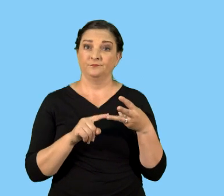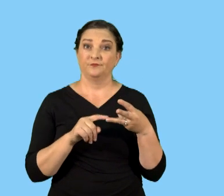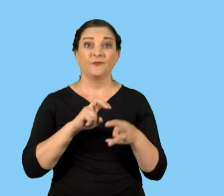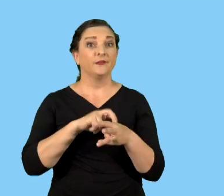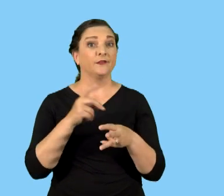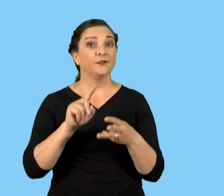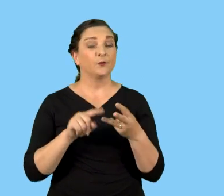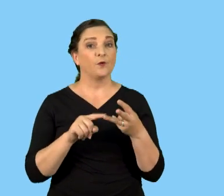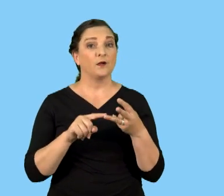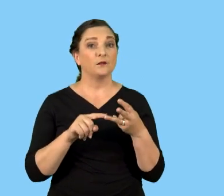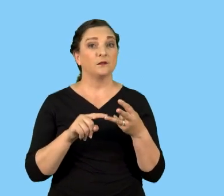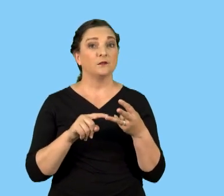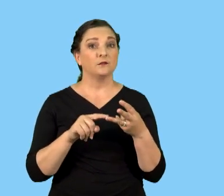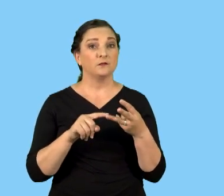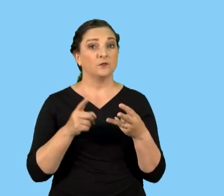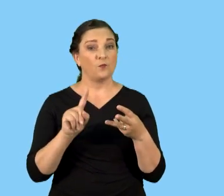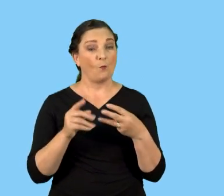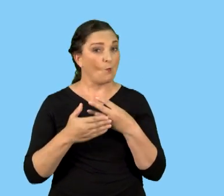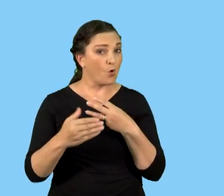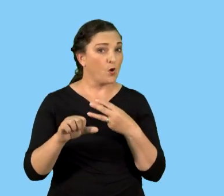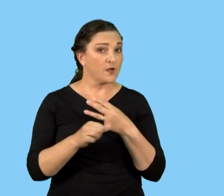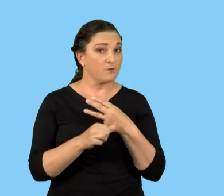but most importantly, we need oxygen.